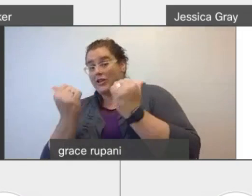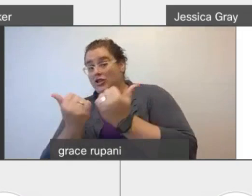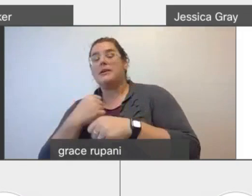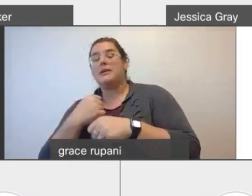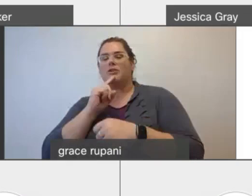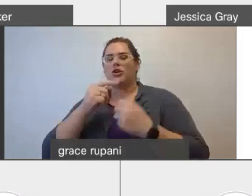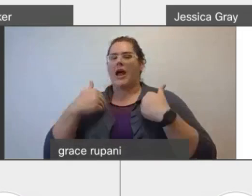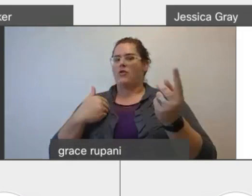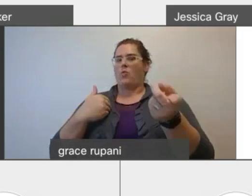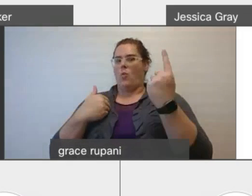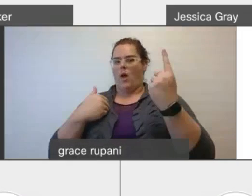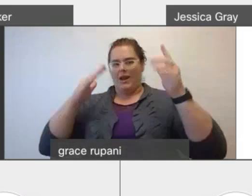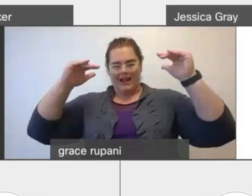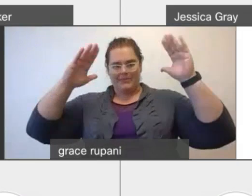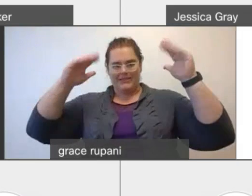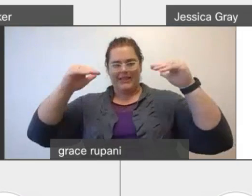expectation.